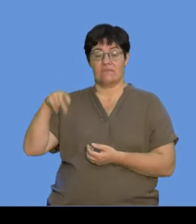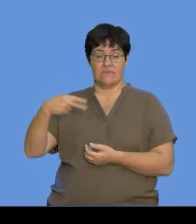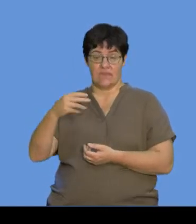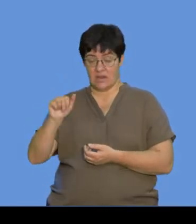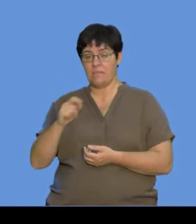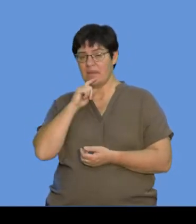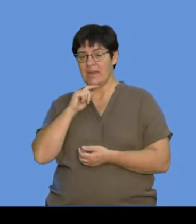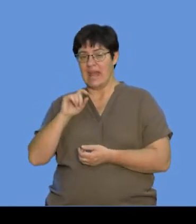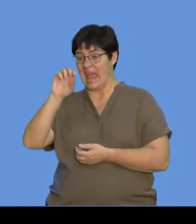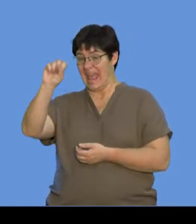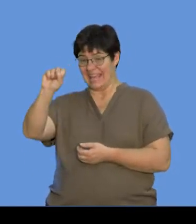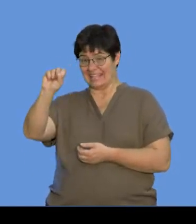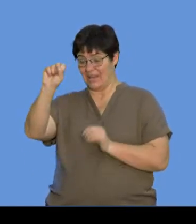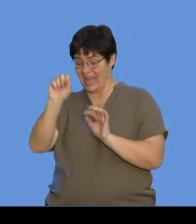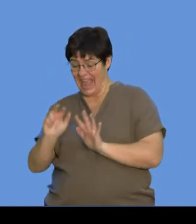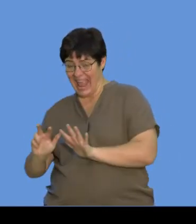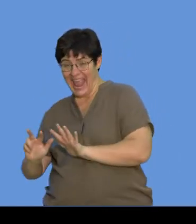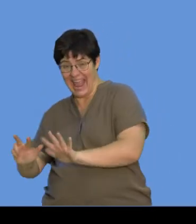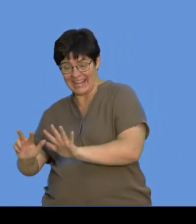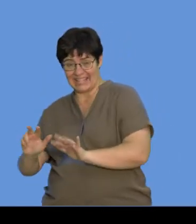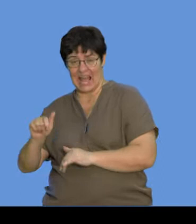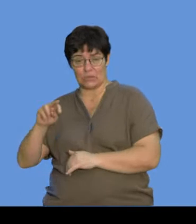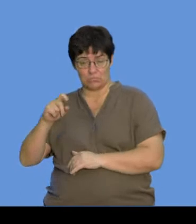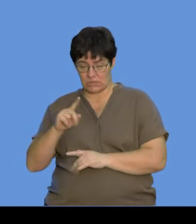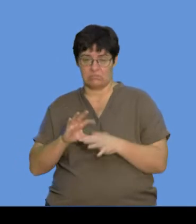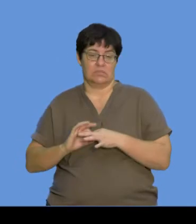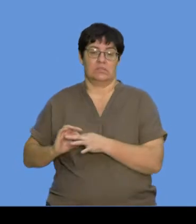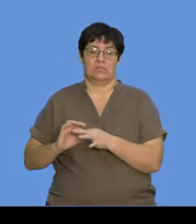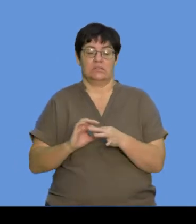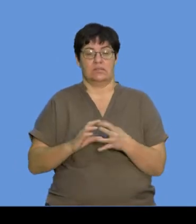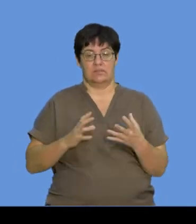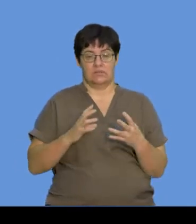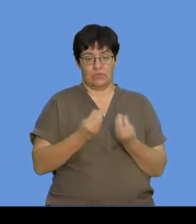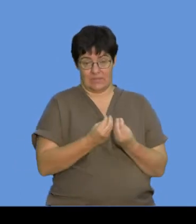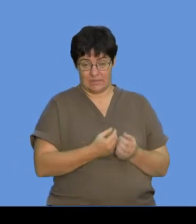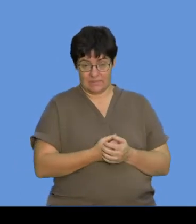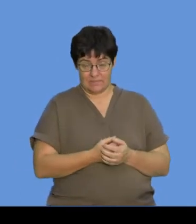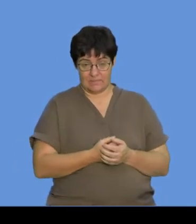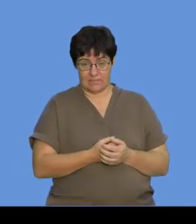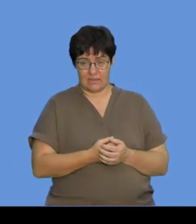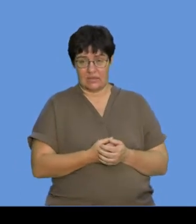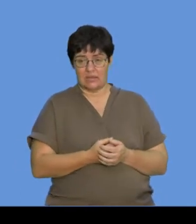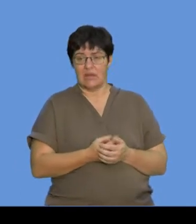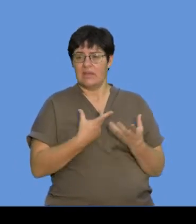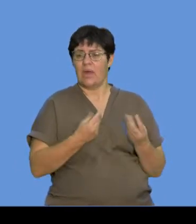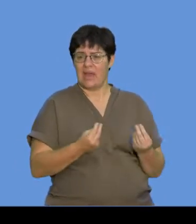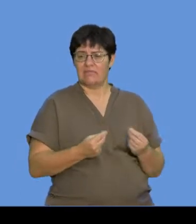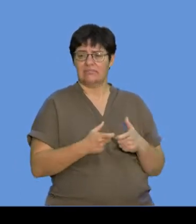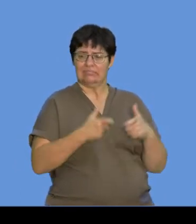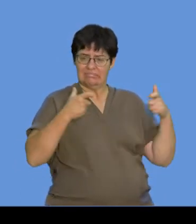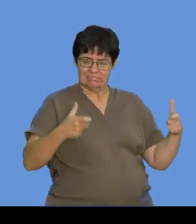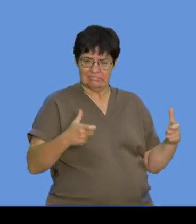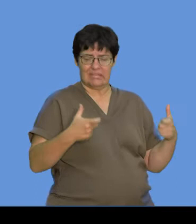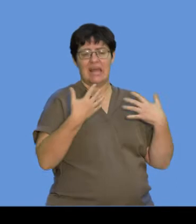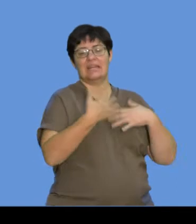sulfur, in which a single molecule consists of 8 atoms that are joined together. And then we also have giant